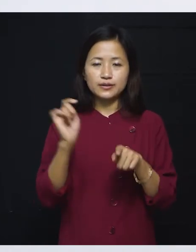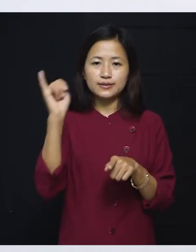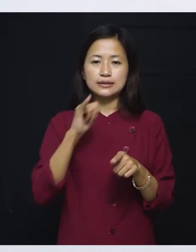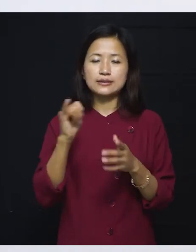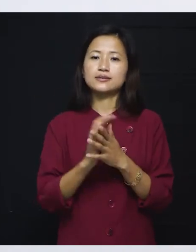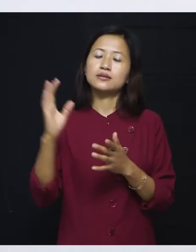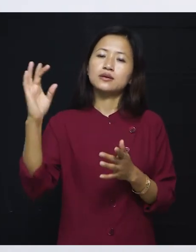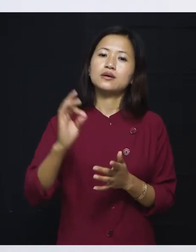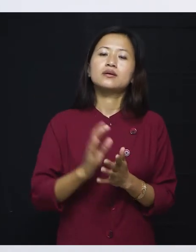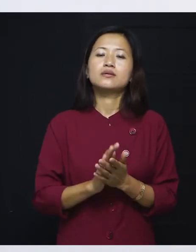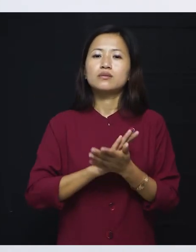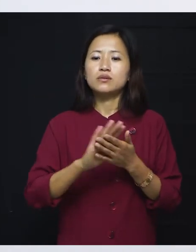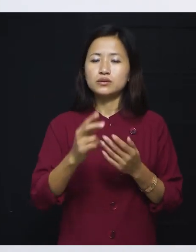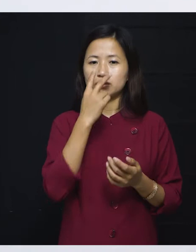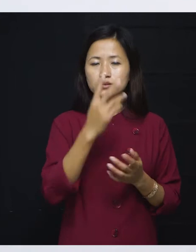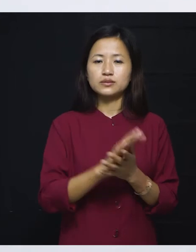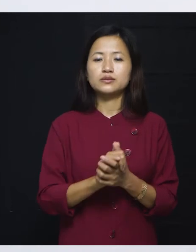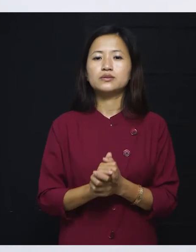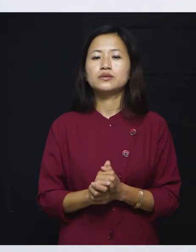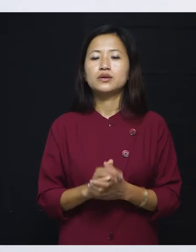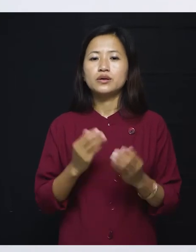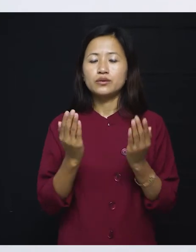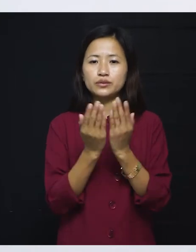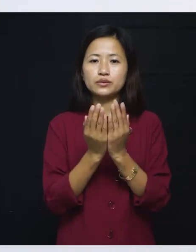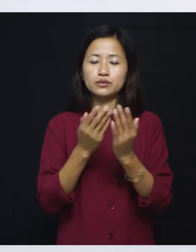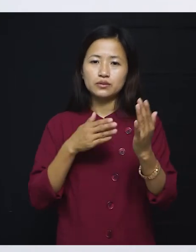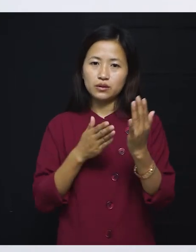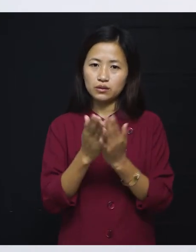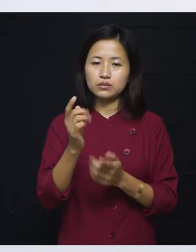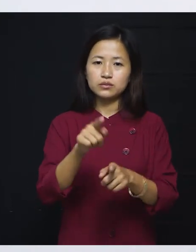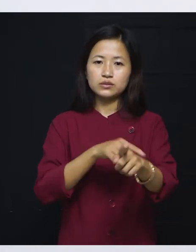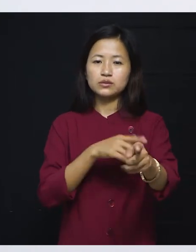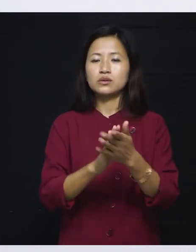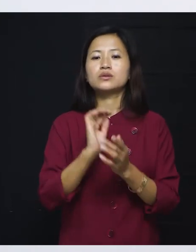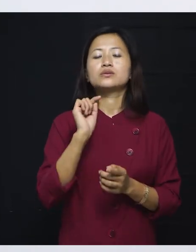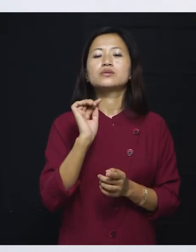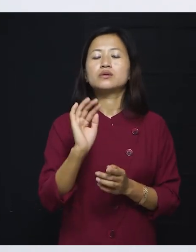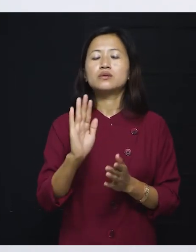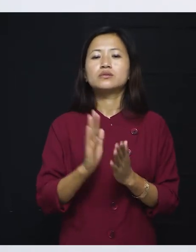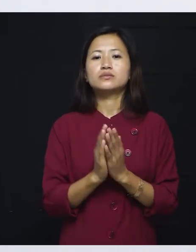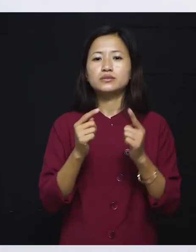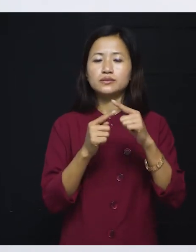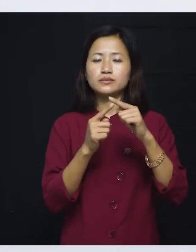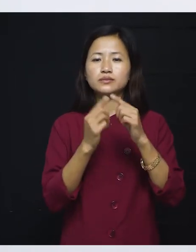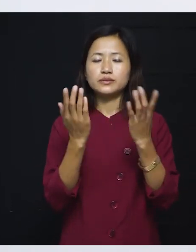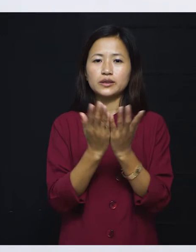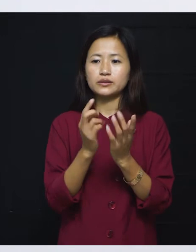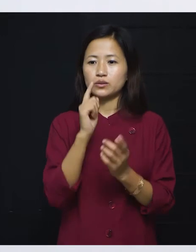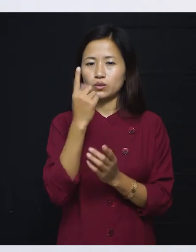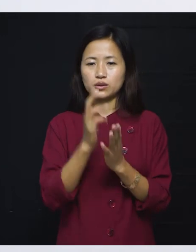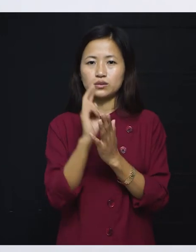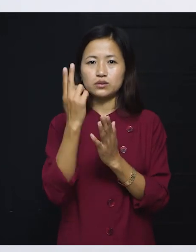you now will always come back to you as you go reading along your textbook, okay? There are 1 or 2